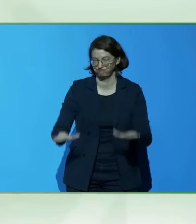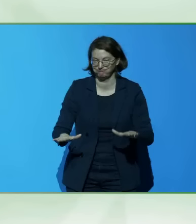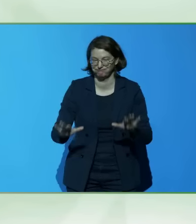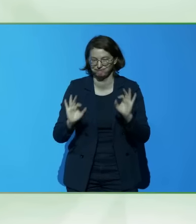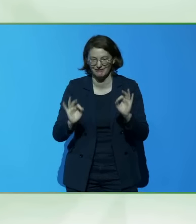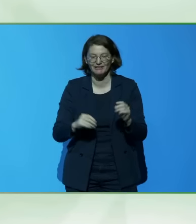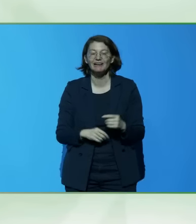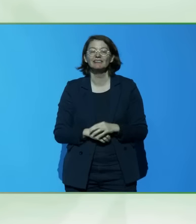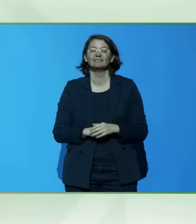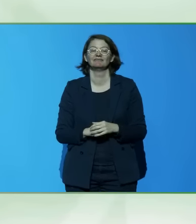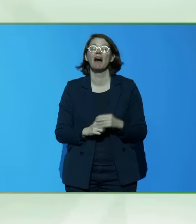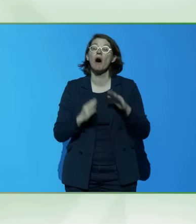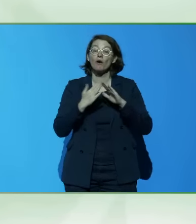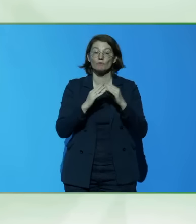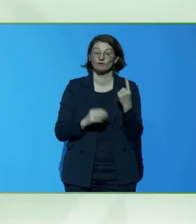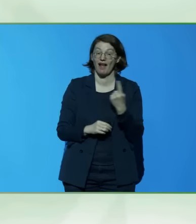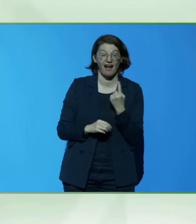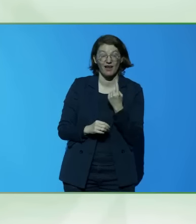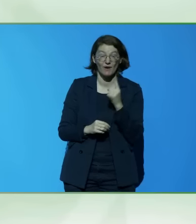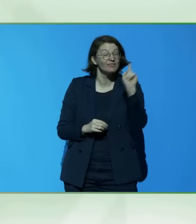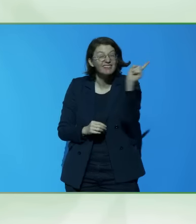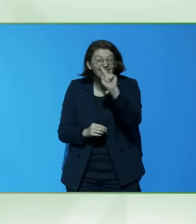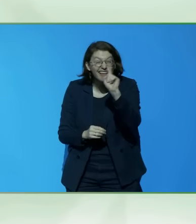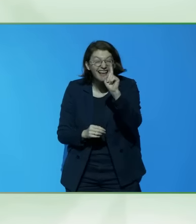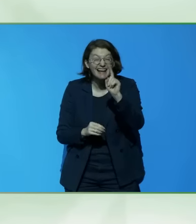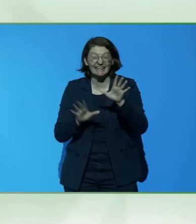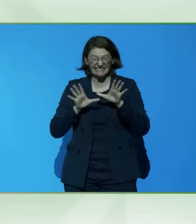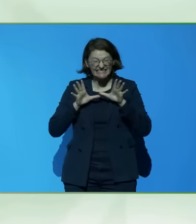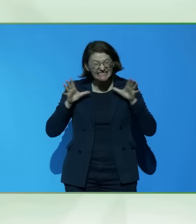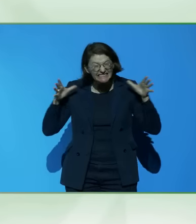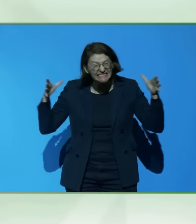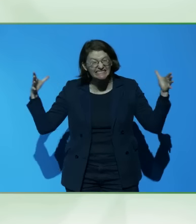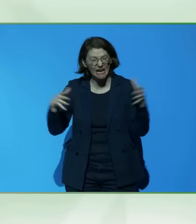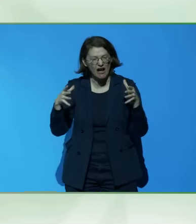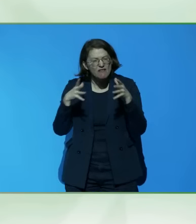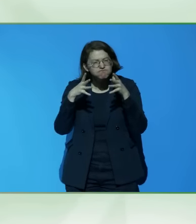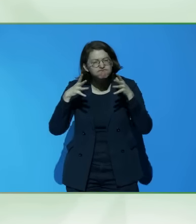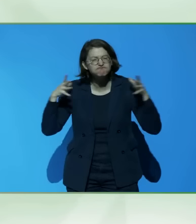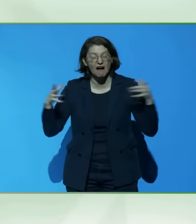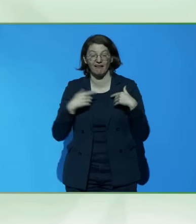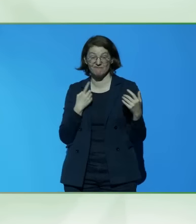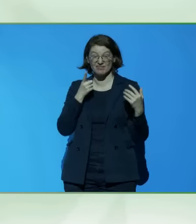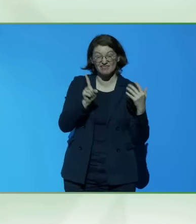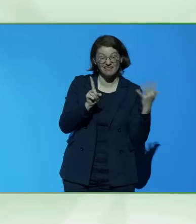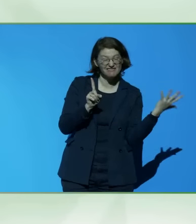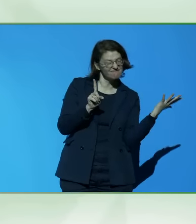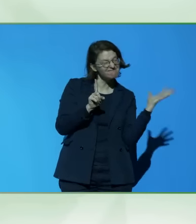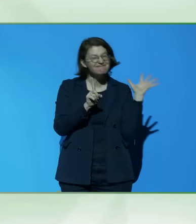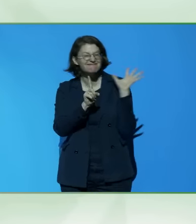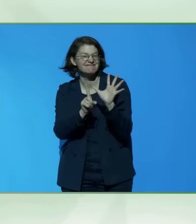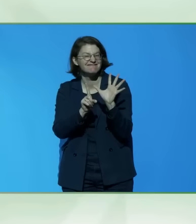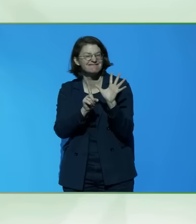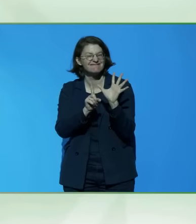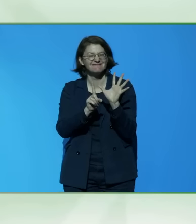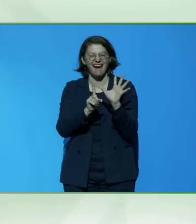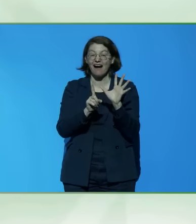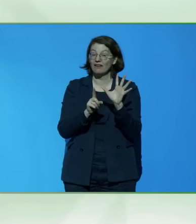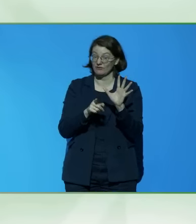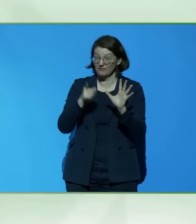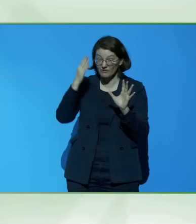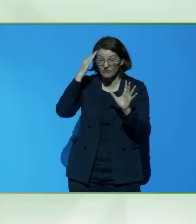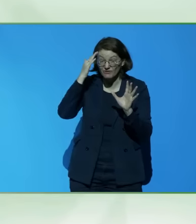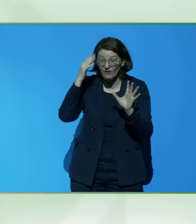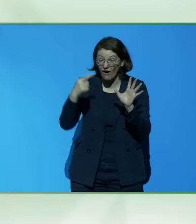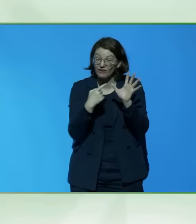team, a gang, and a community behind you, the backbone of your work. And you know who these individuals are.